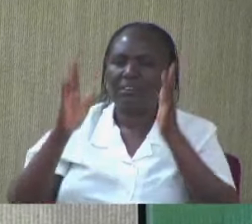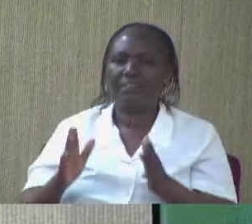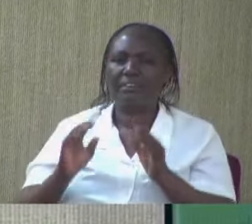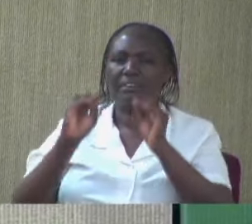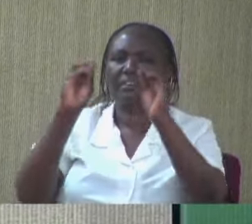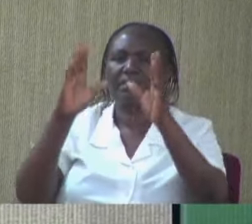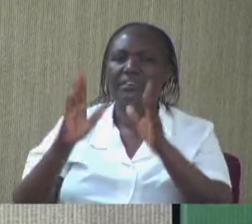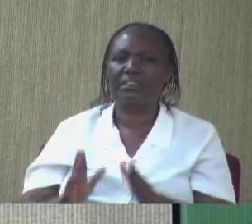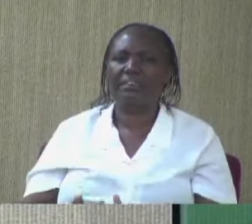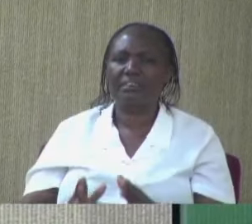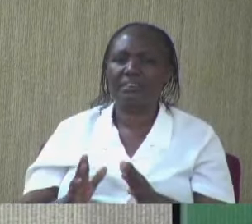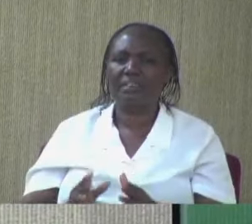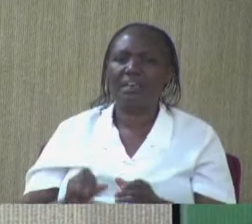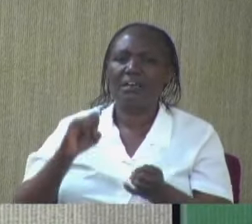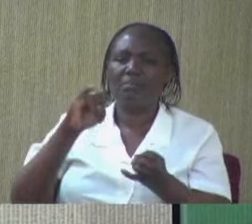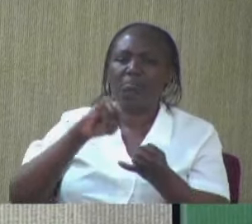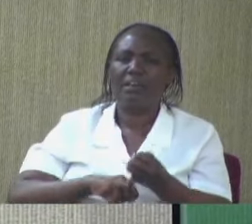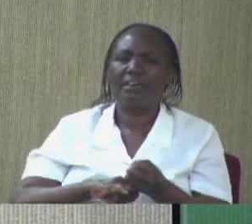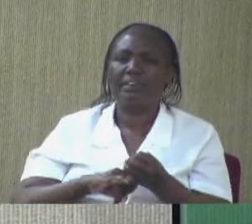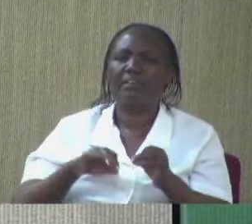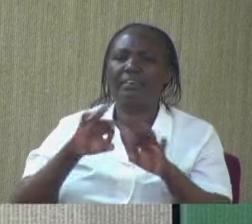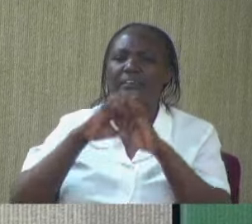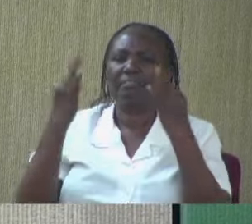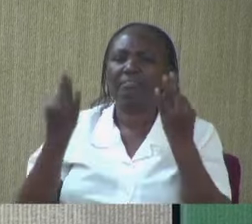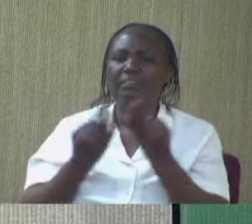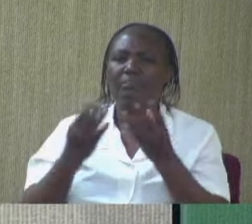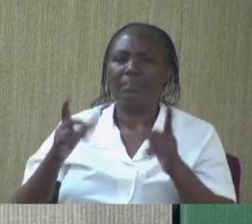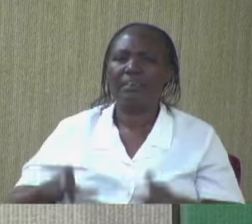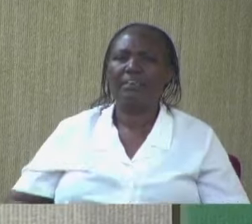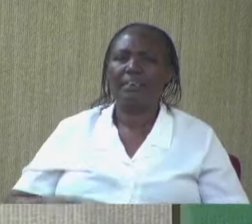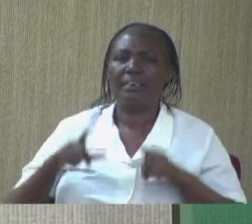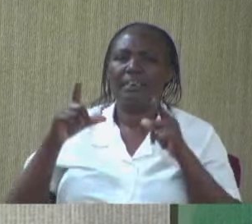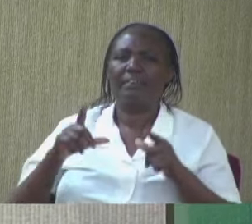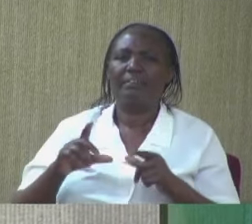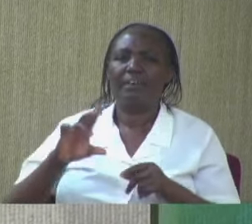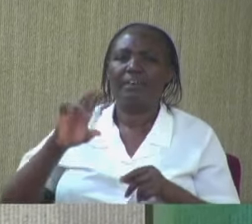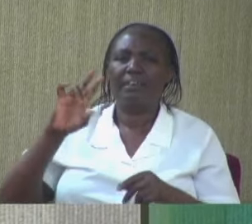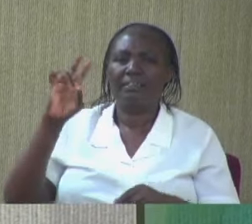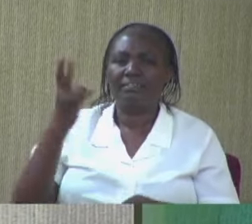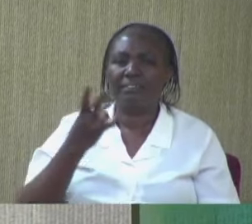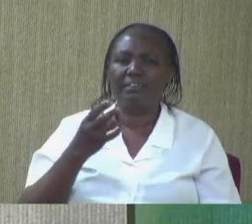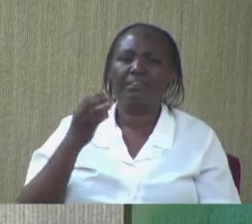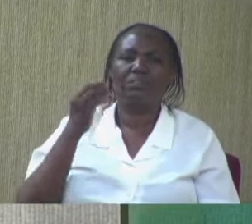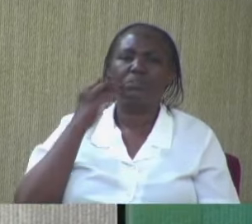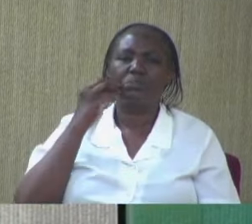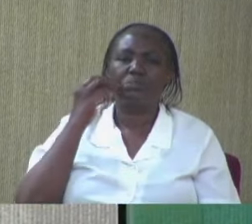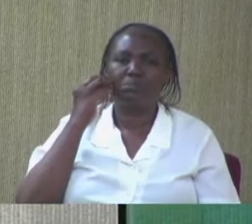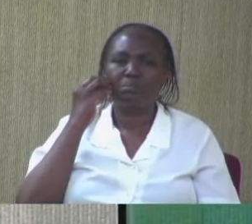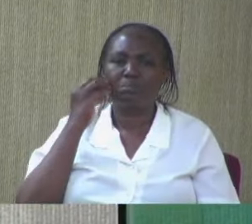How about marriage and family life? Adventist home.